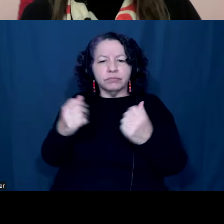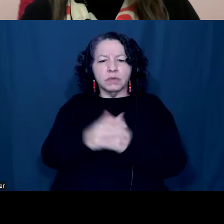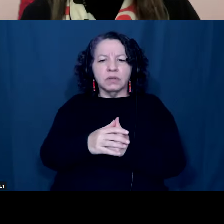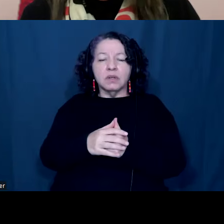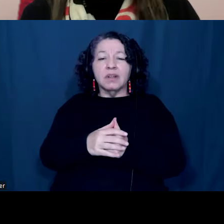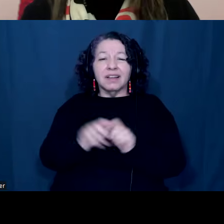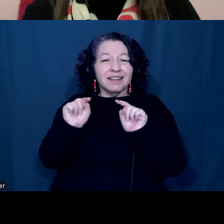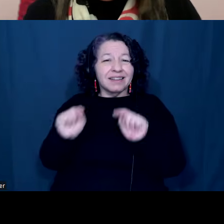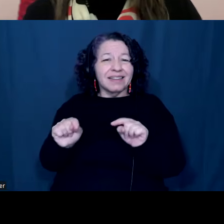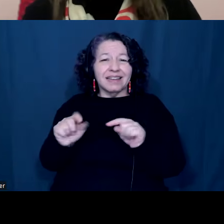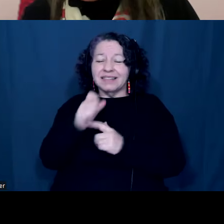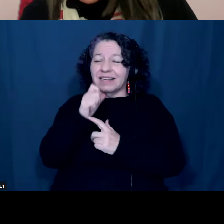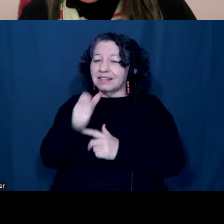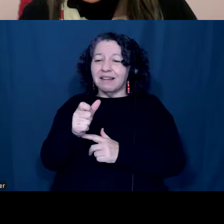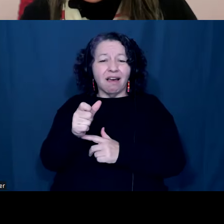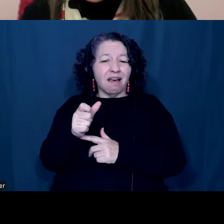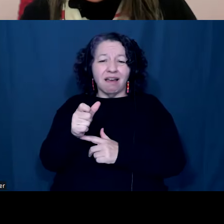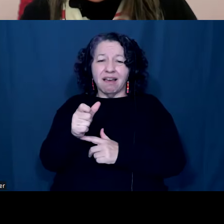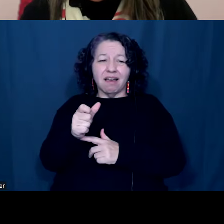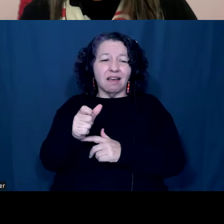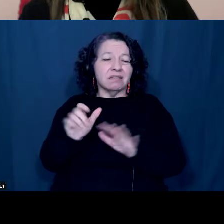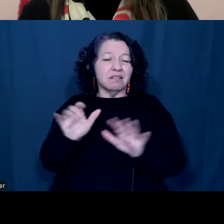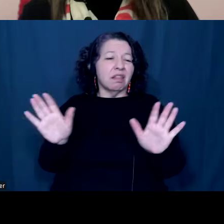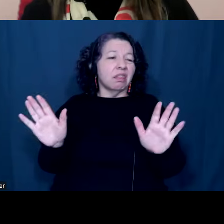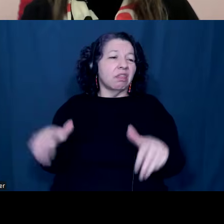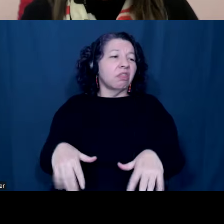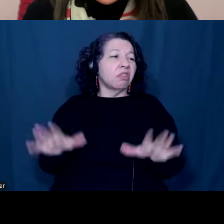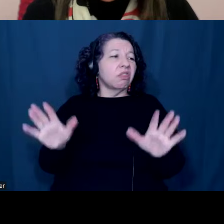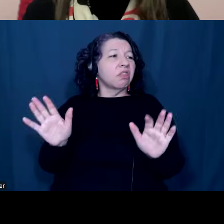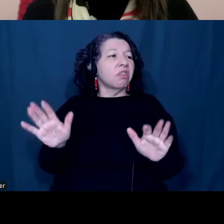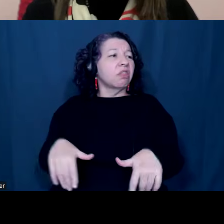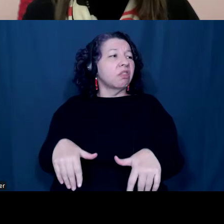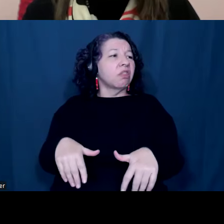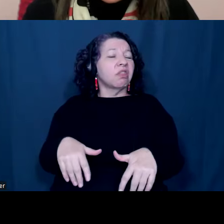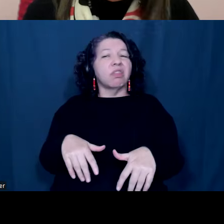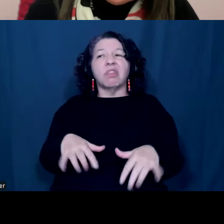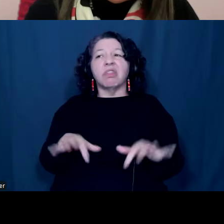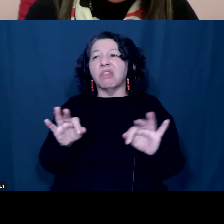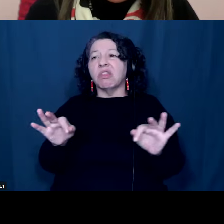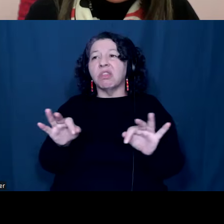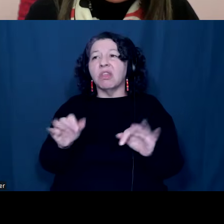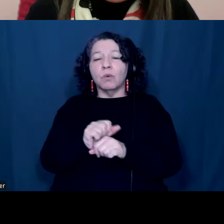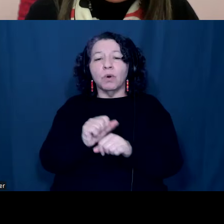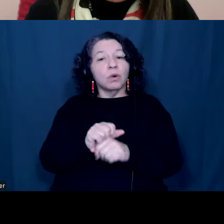This is not passive work. It is shared responsibility.